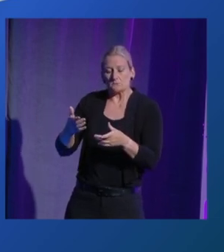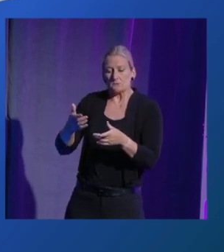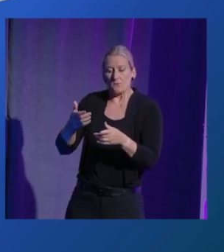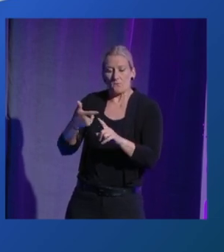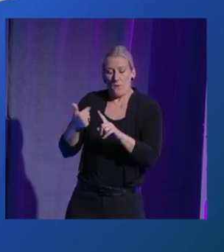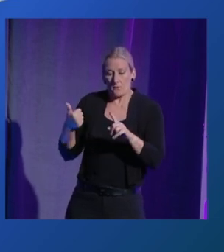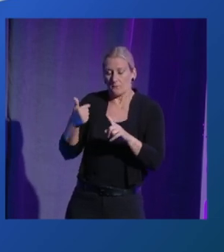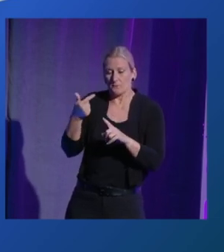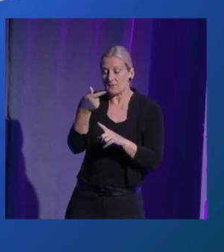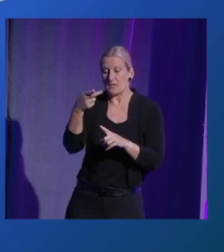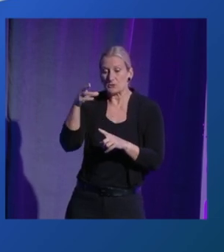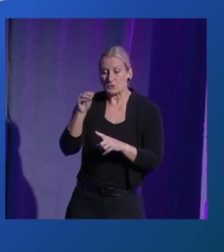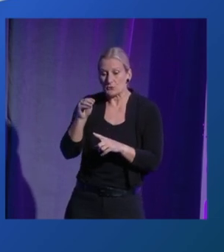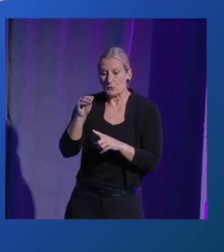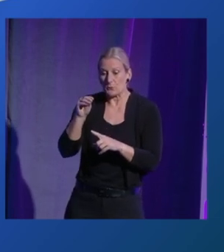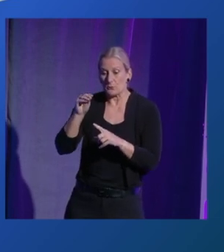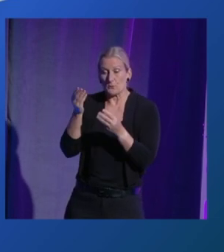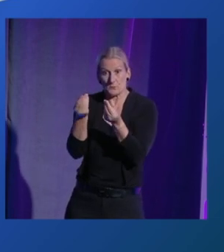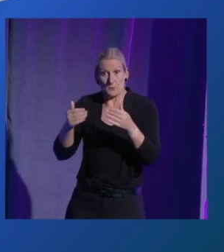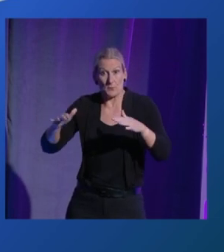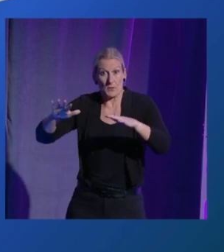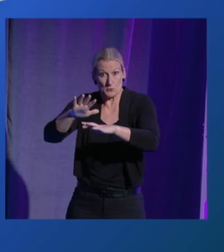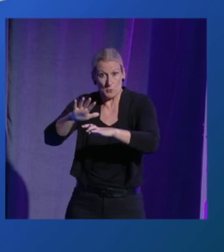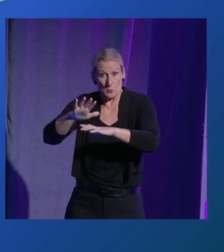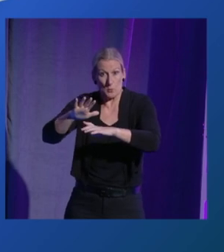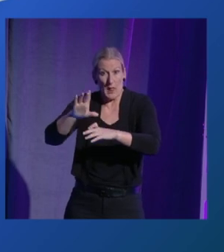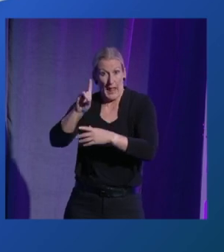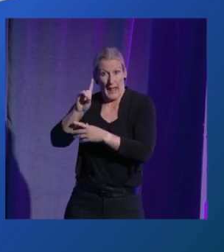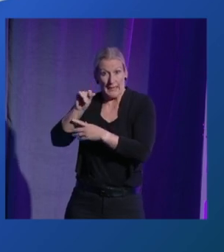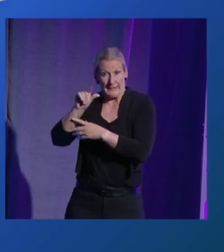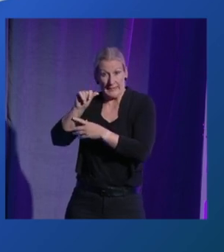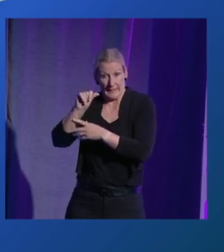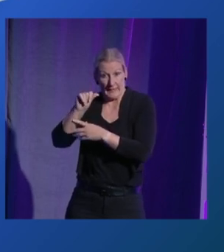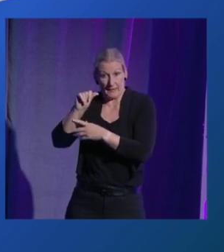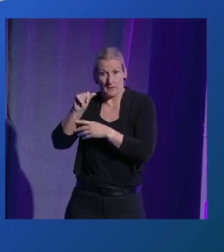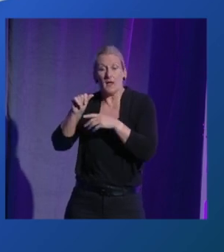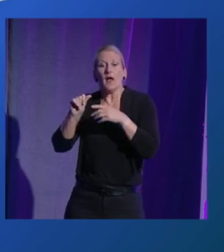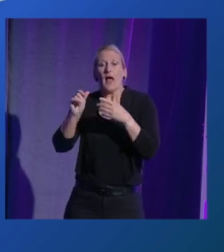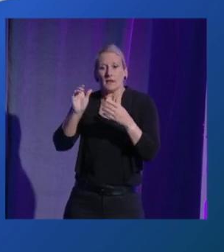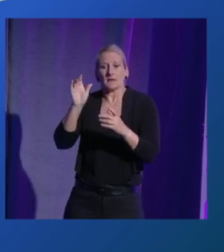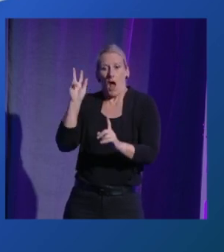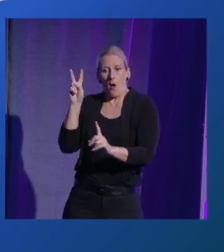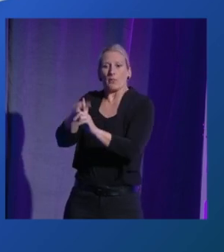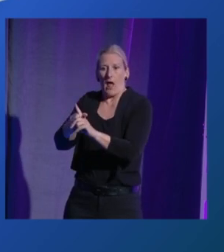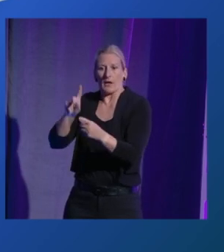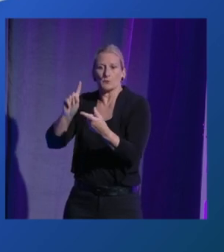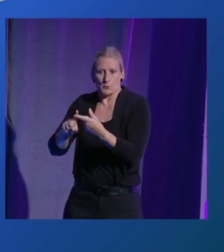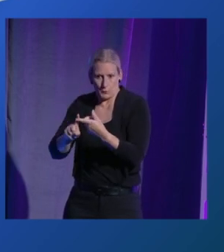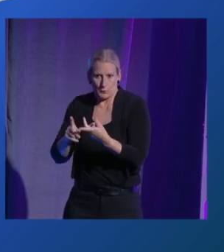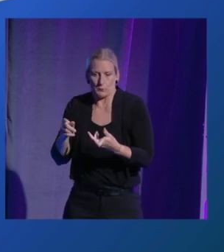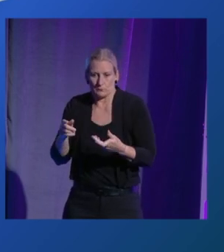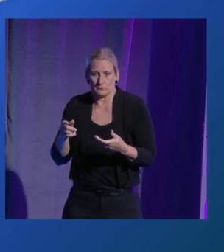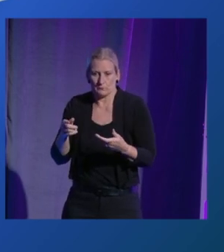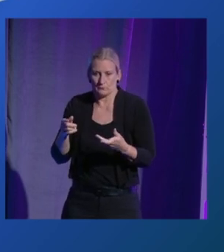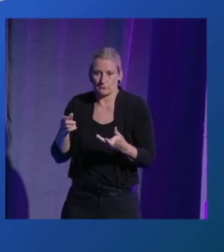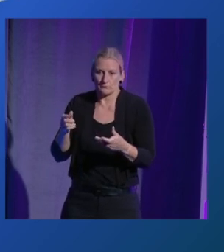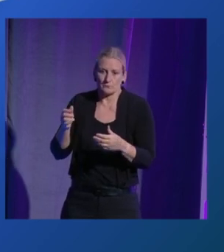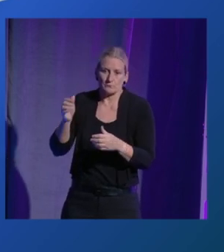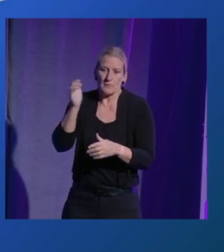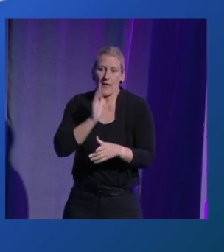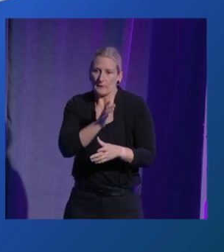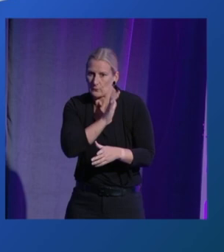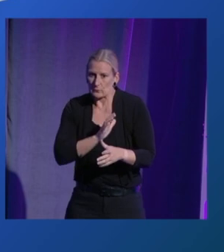satellites Jones and and mobile p and and social media and and whatever the data sets that has